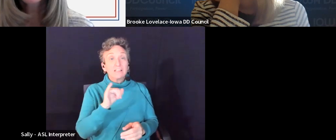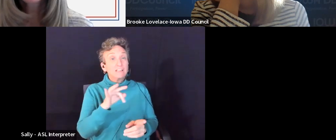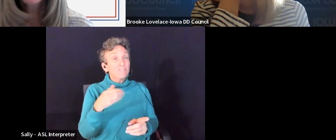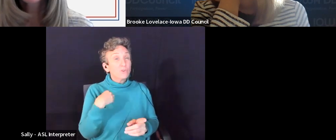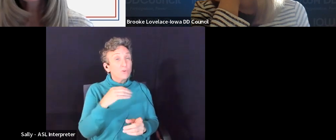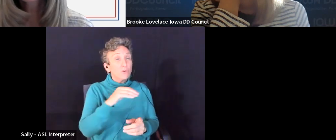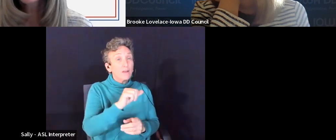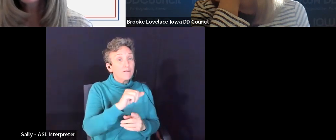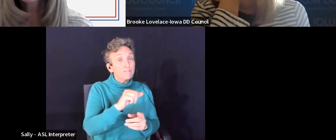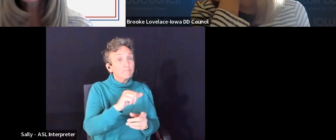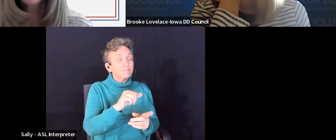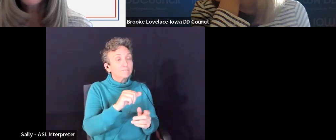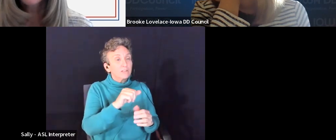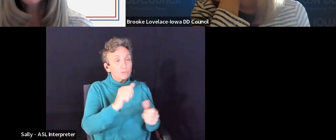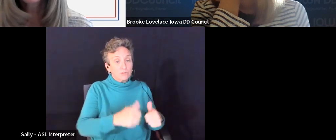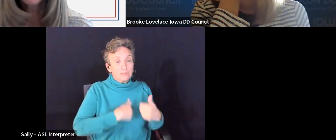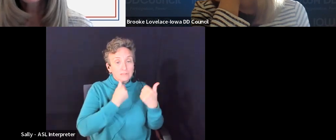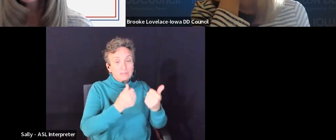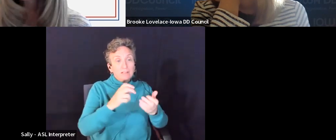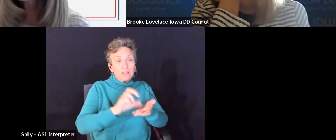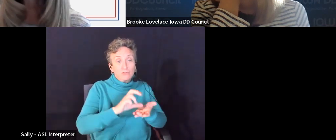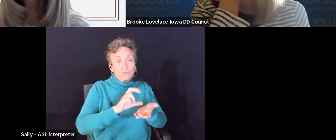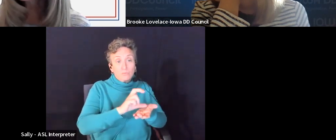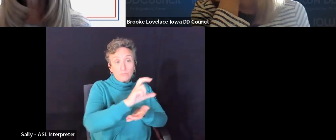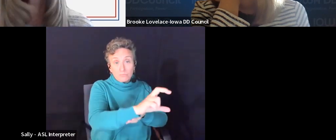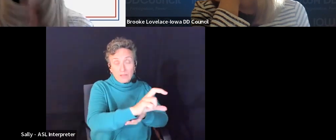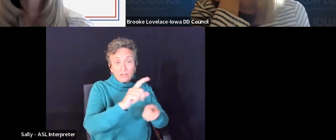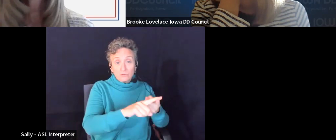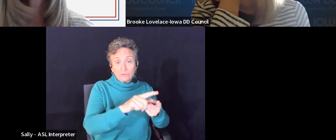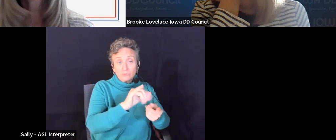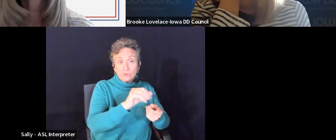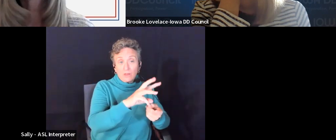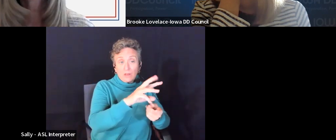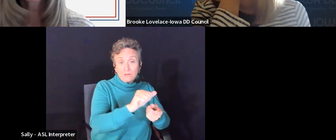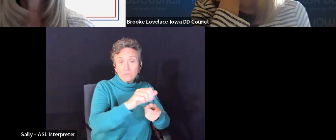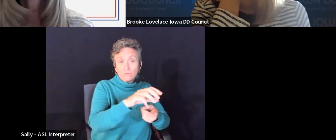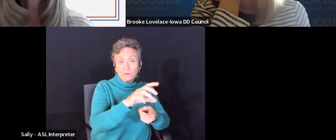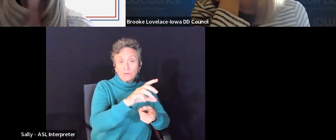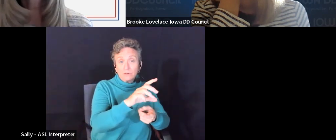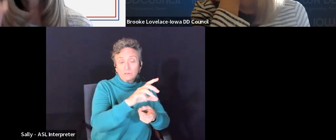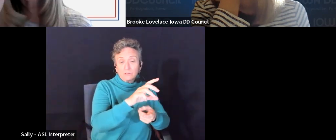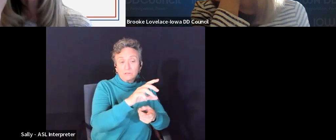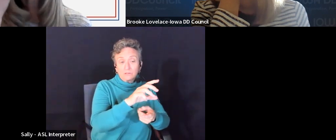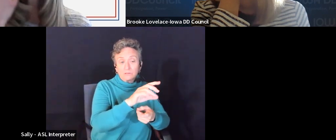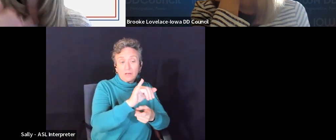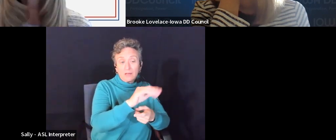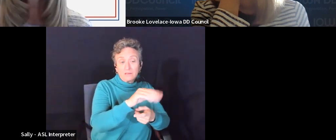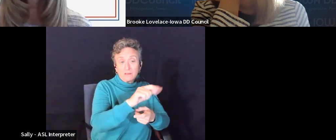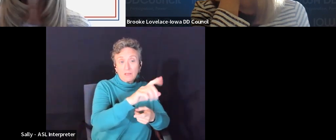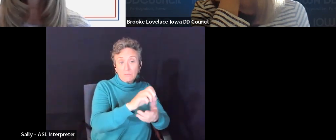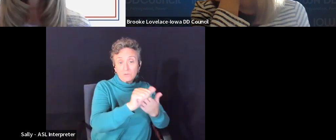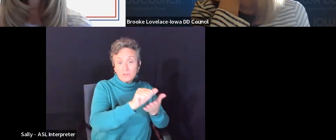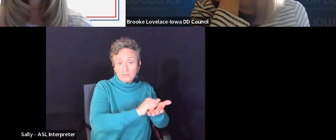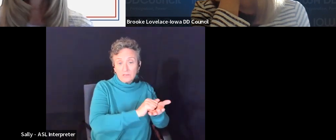Iowa taxpayer that's contributing to an IAble account. This is a little bit different than a 529, because I'll go through it in the